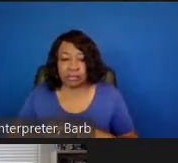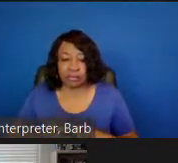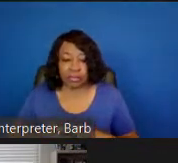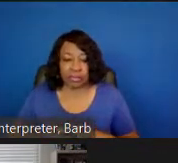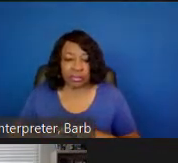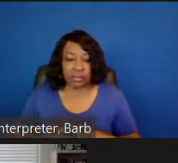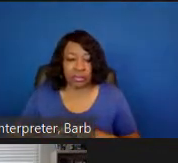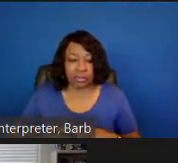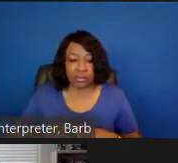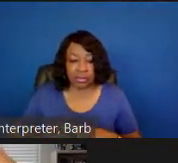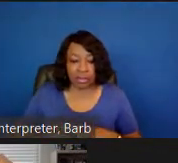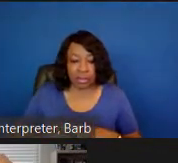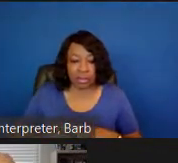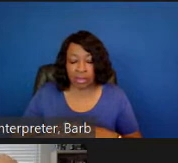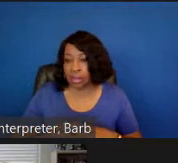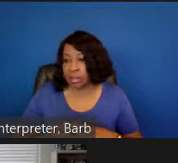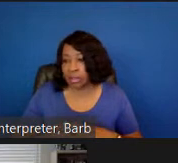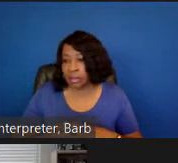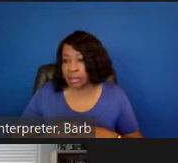there.